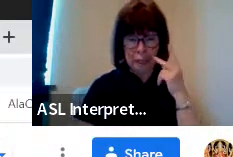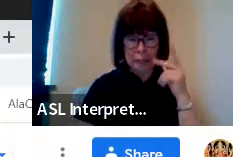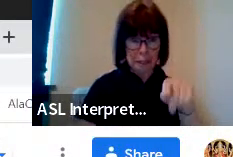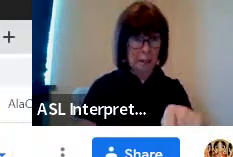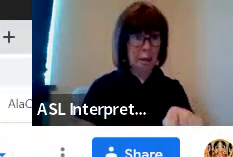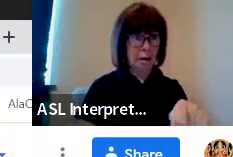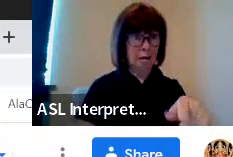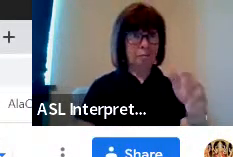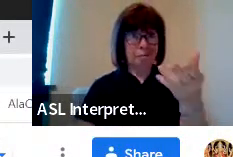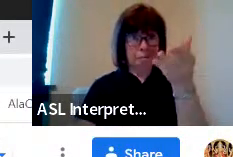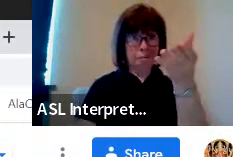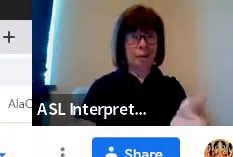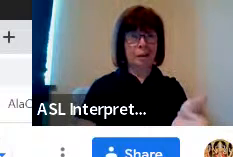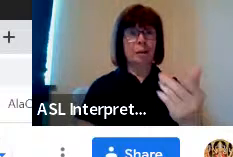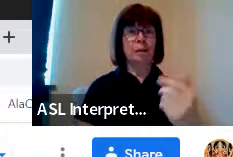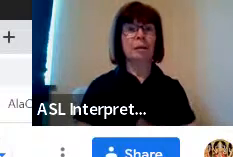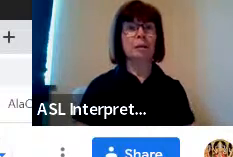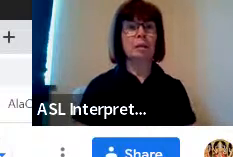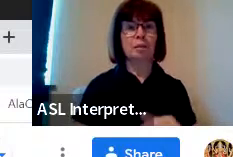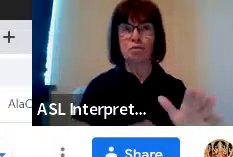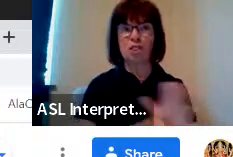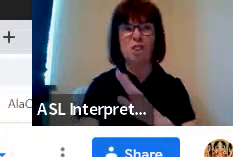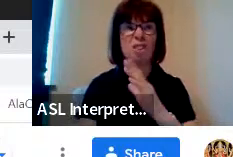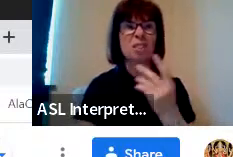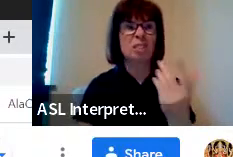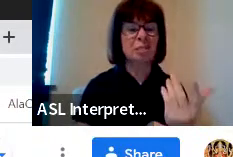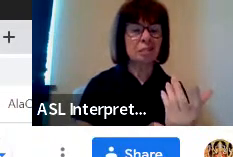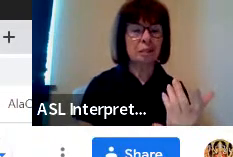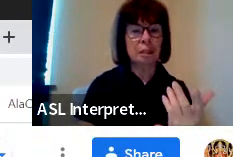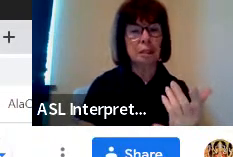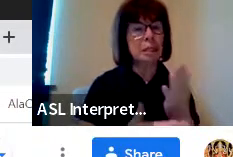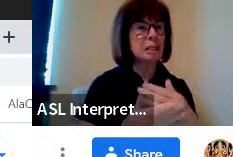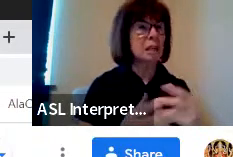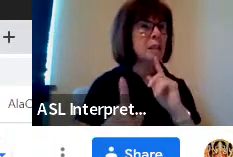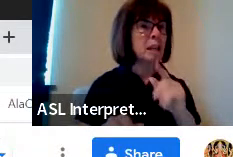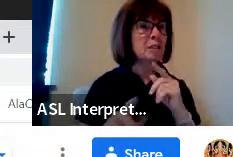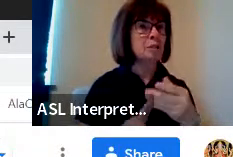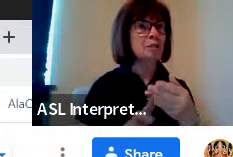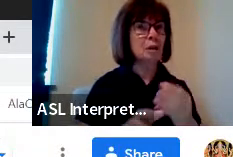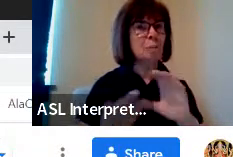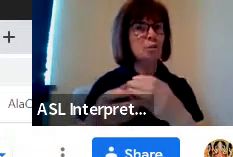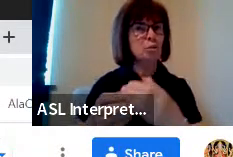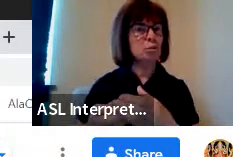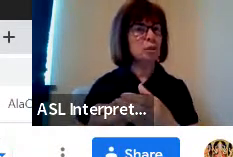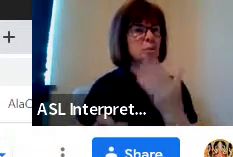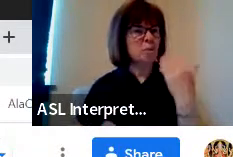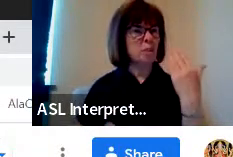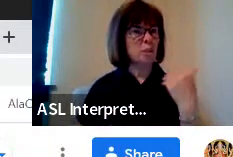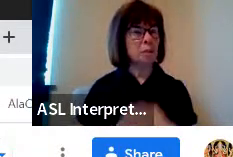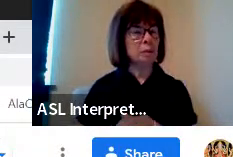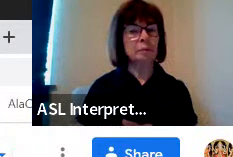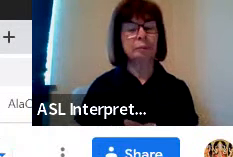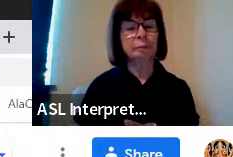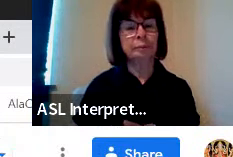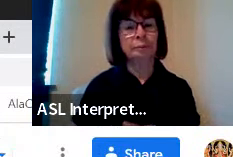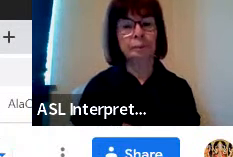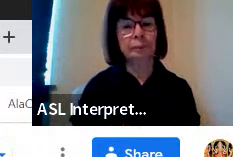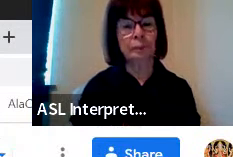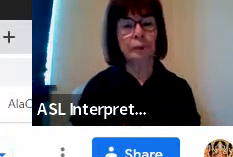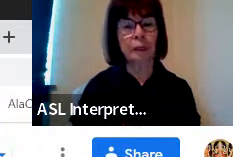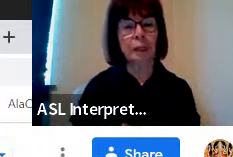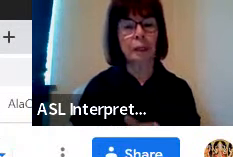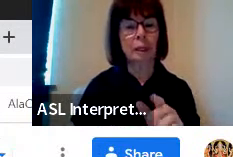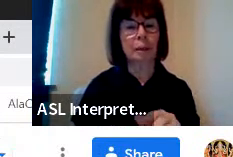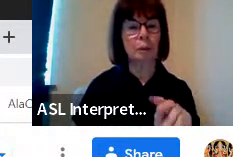page that it's pretty filled up. These are some of the answers from the previous two groups. And I'm just going to move over to the